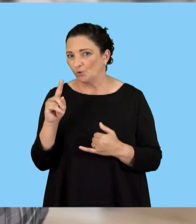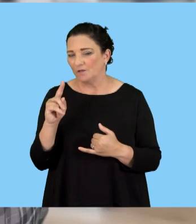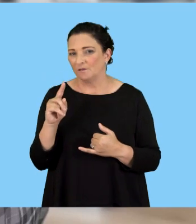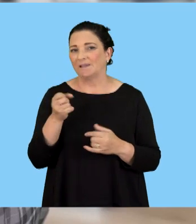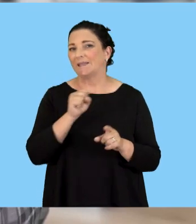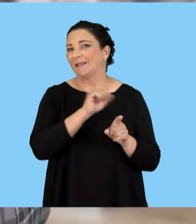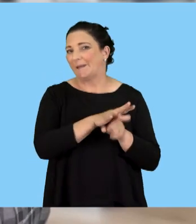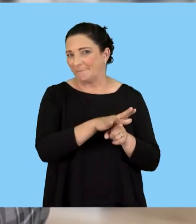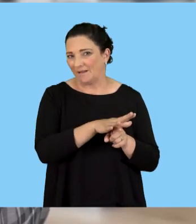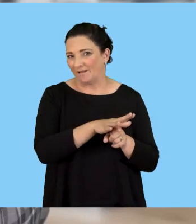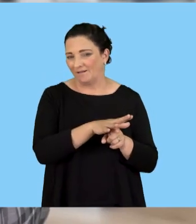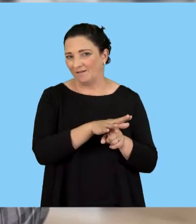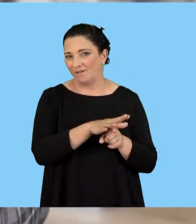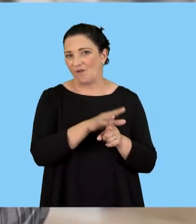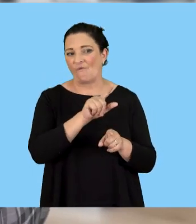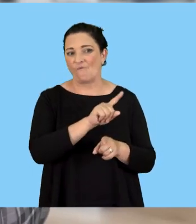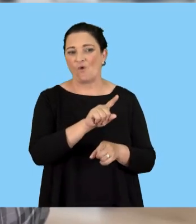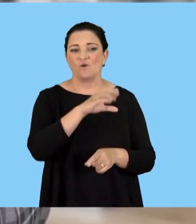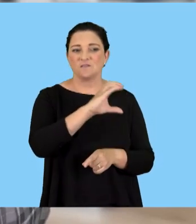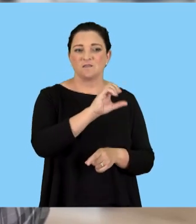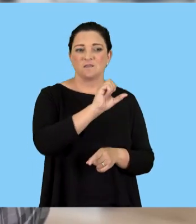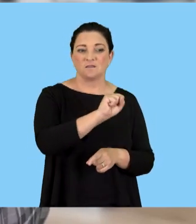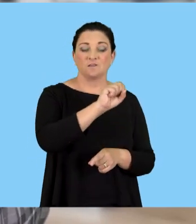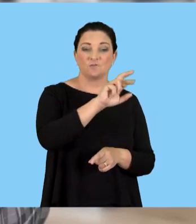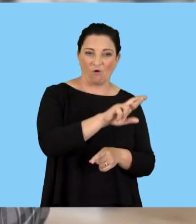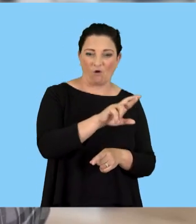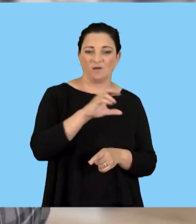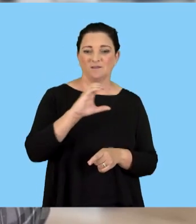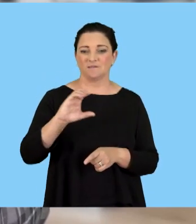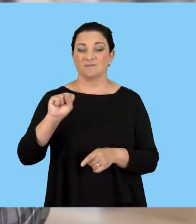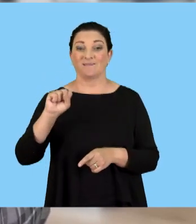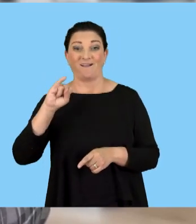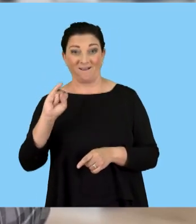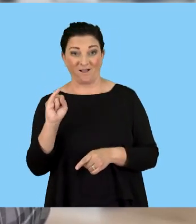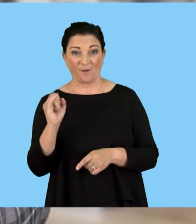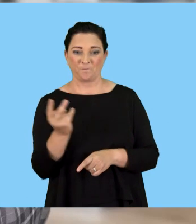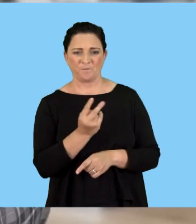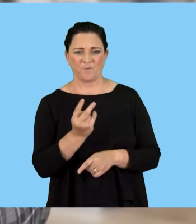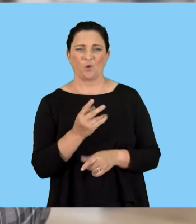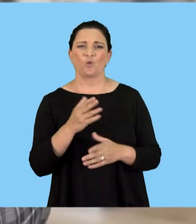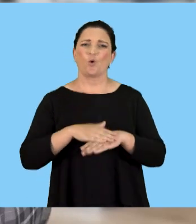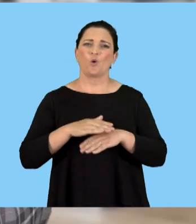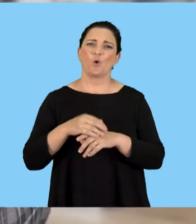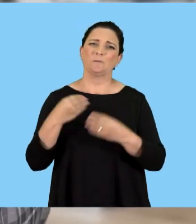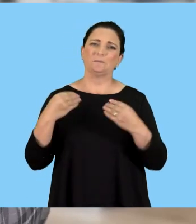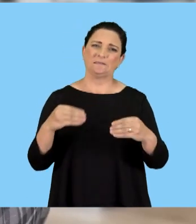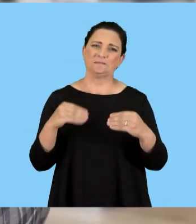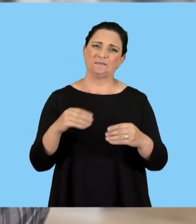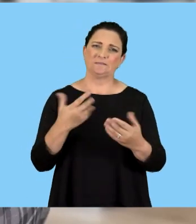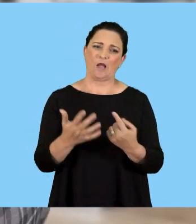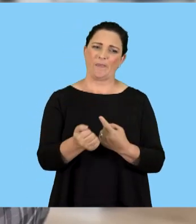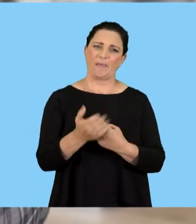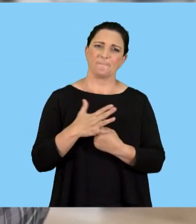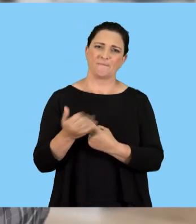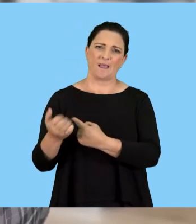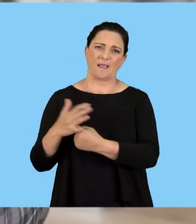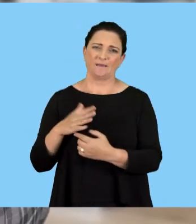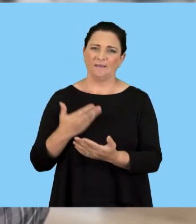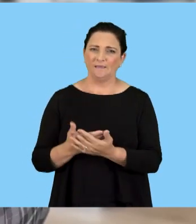CSI. Then we also looked into focus areas and the purpose of CSI. Then with CSR, we looked into the purpose,